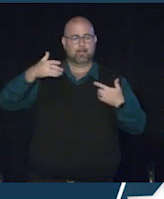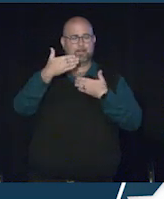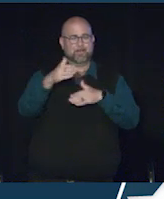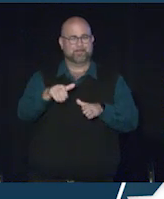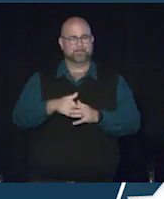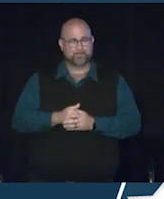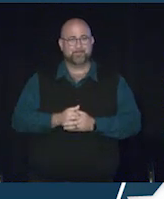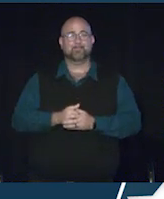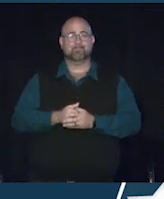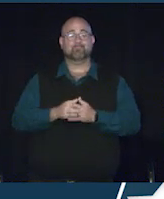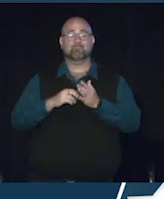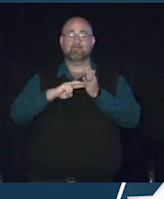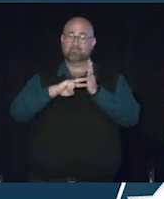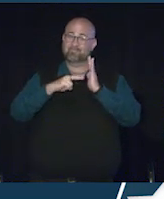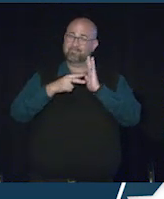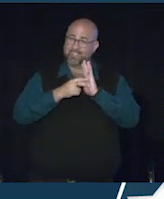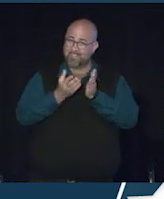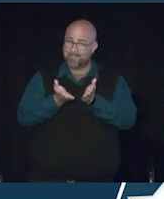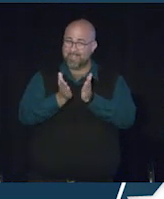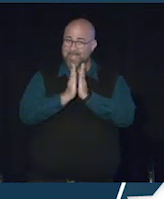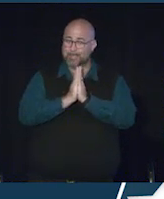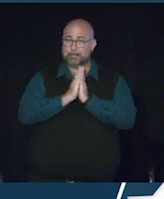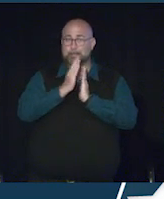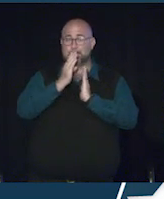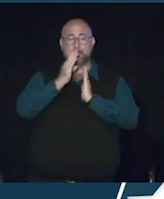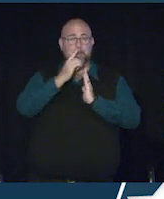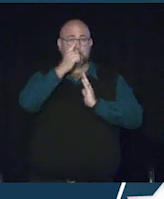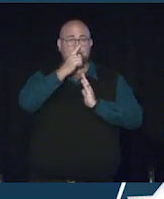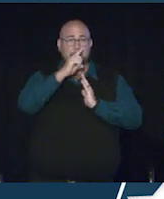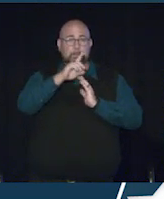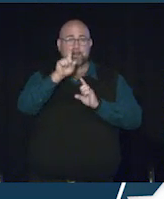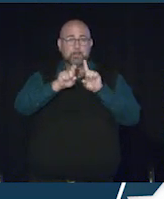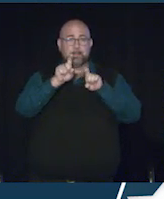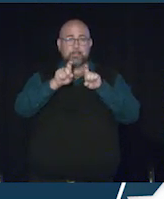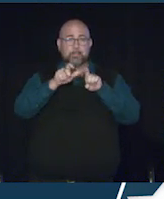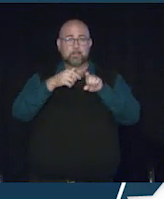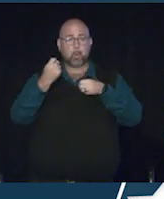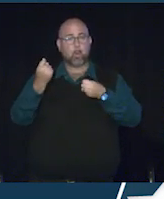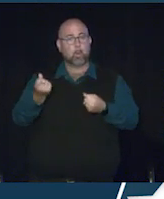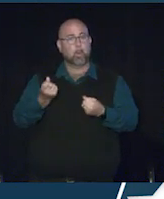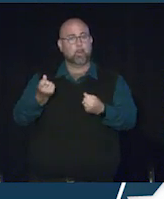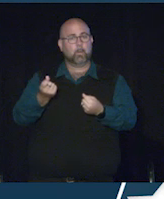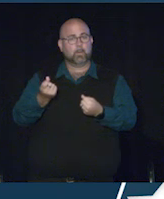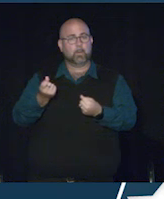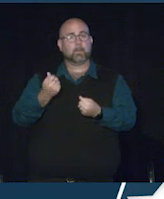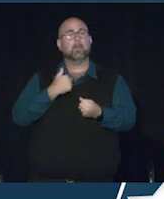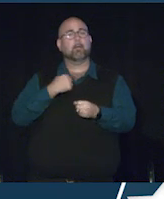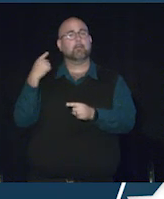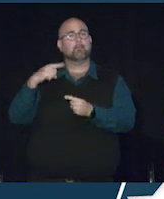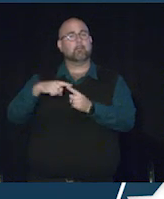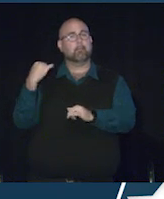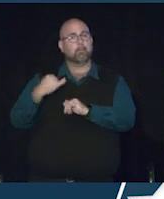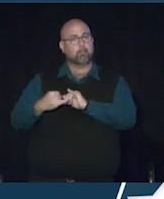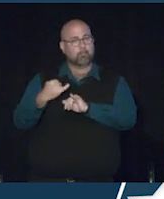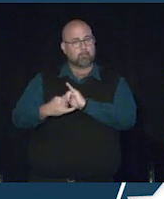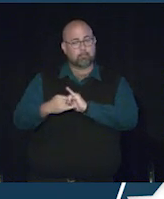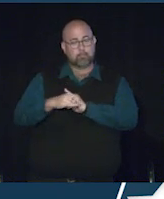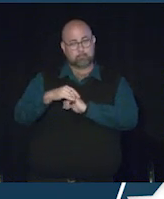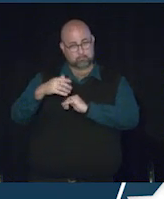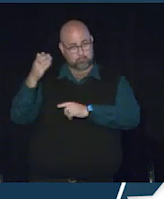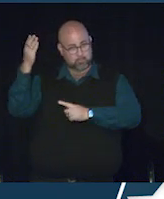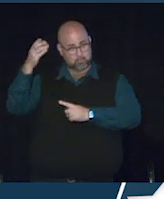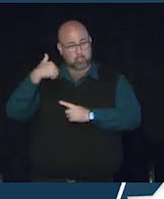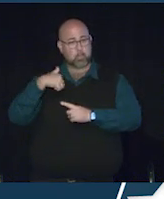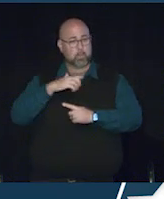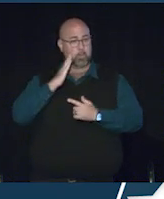So for that reason, we are going to ask that you hold all of your questions until the end of the presentation. What Peter and I will do is wait